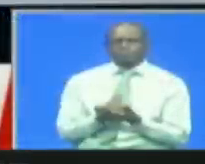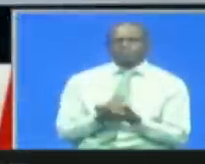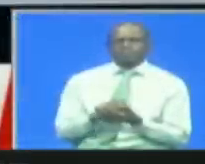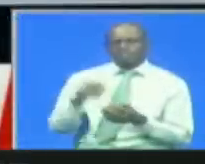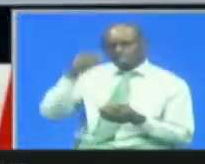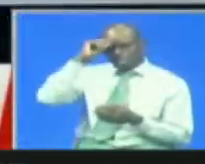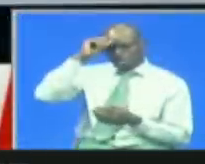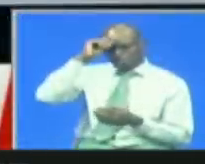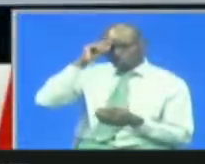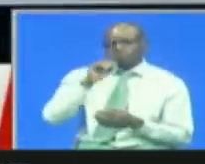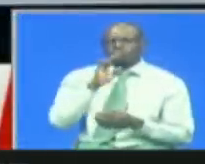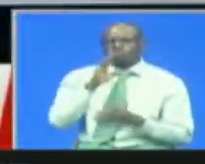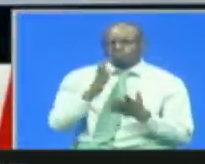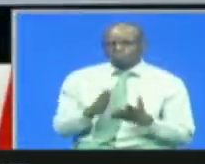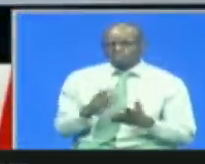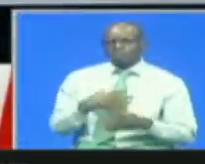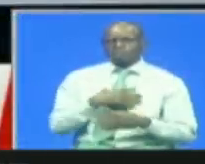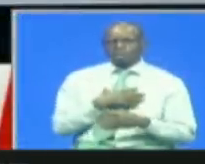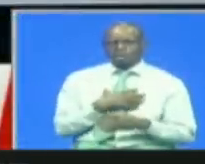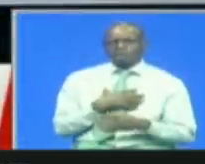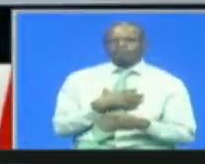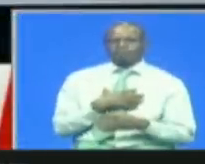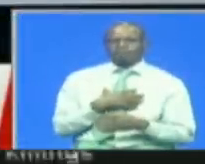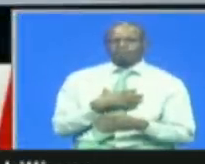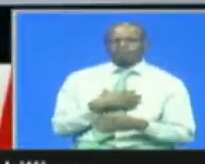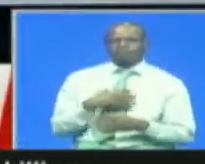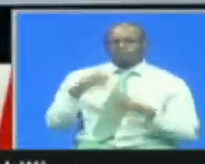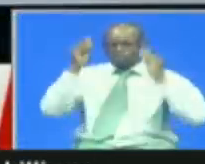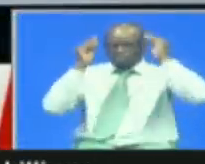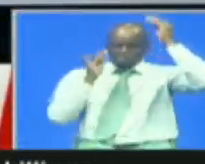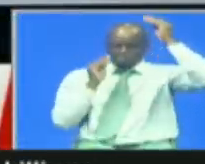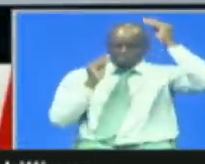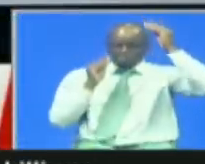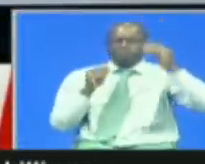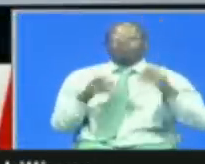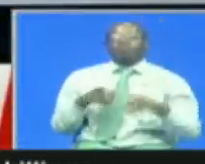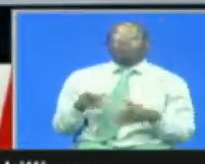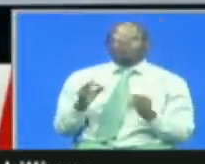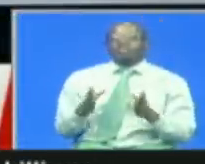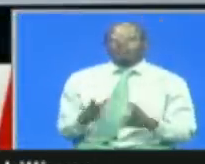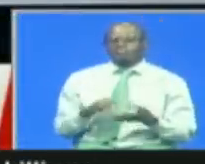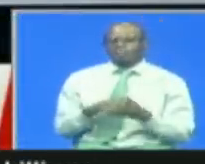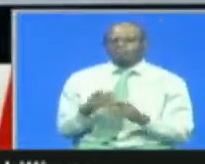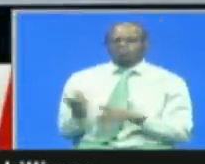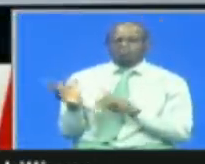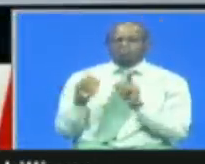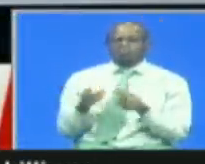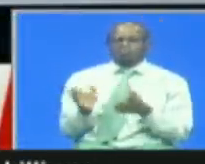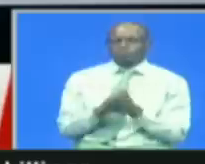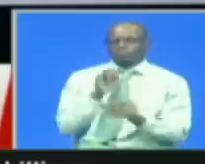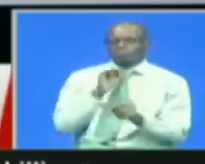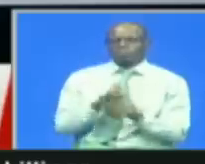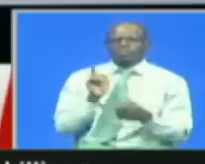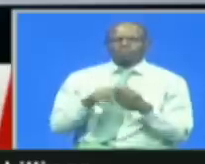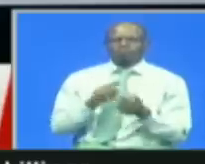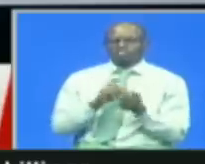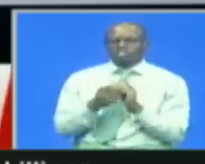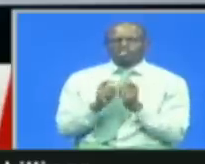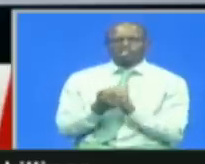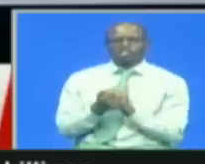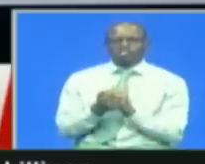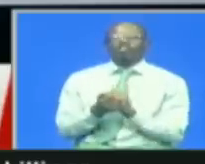retired Colonel Cyrus Oguna took office officially today with a promise to revamp its operations and improve